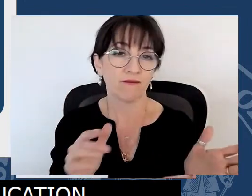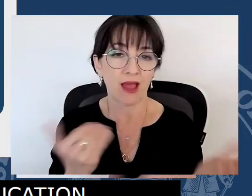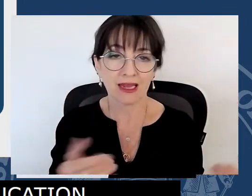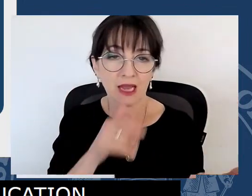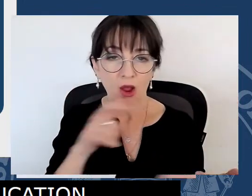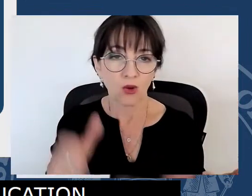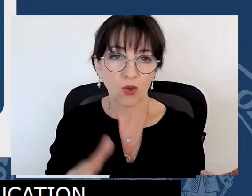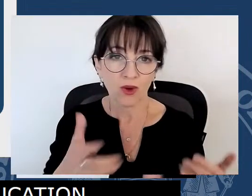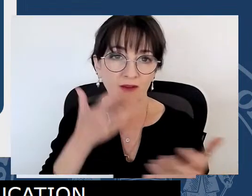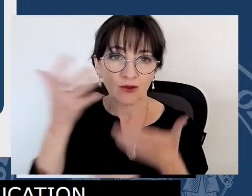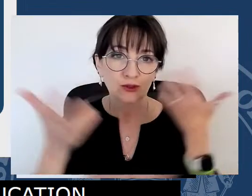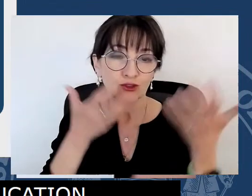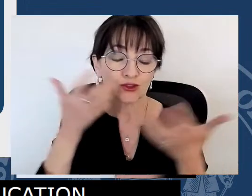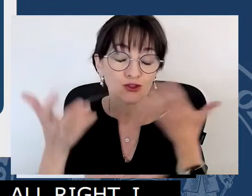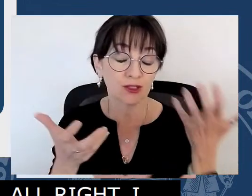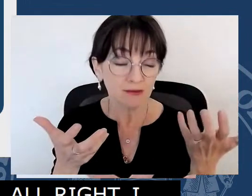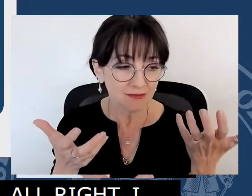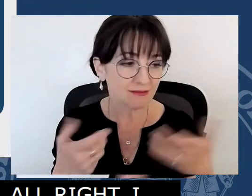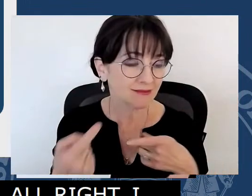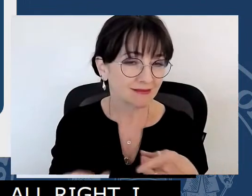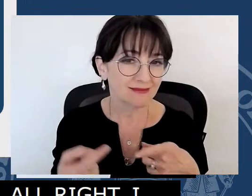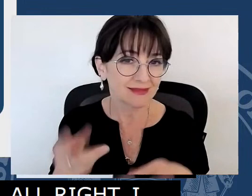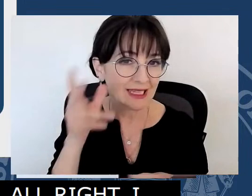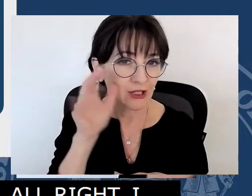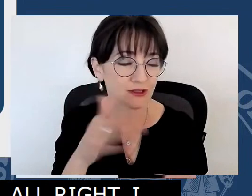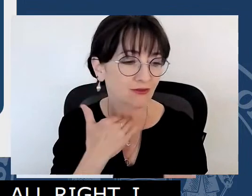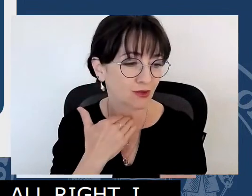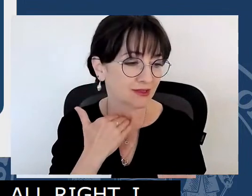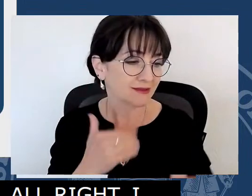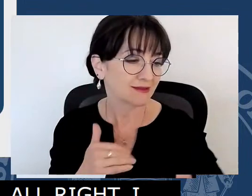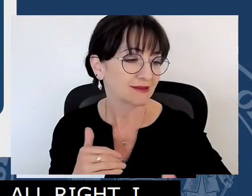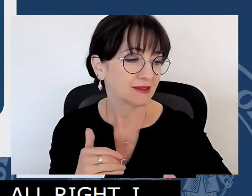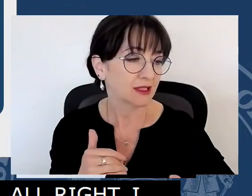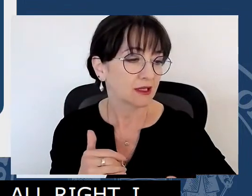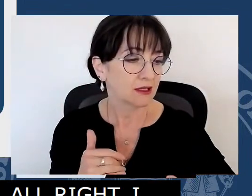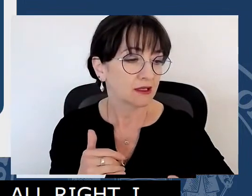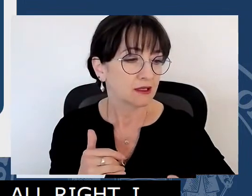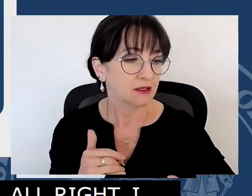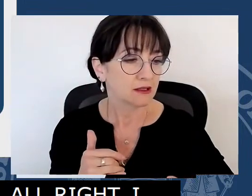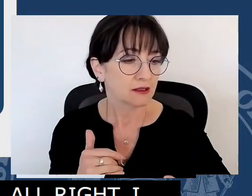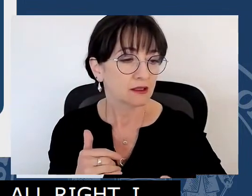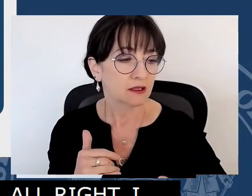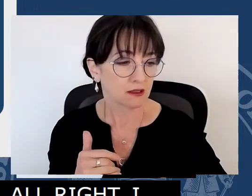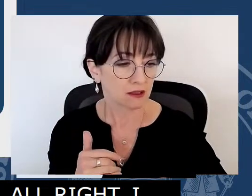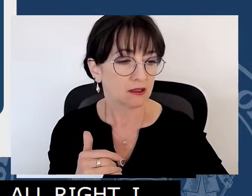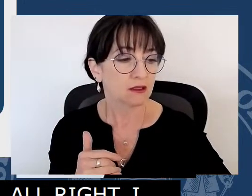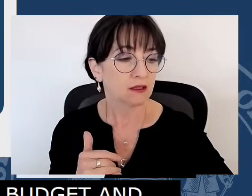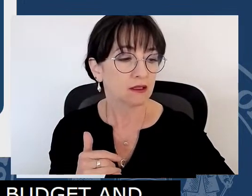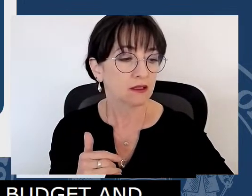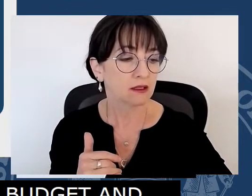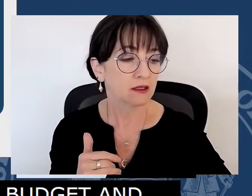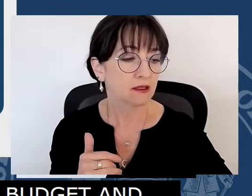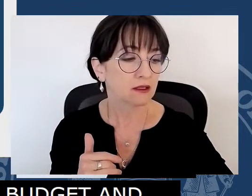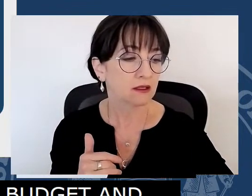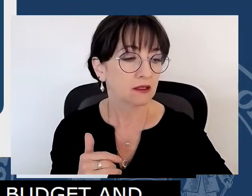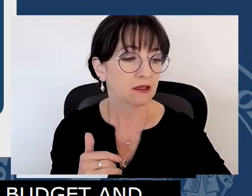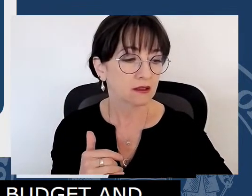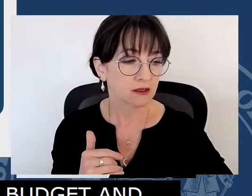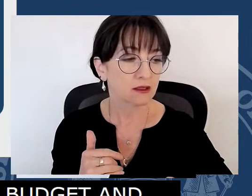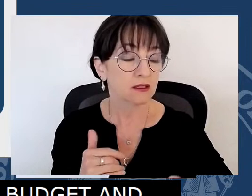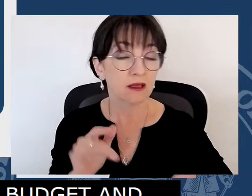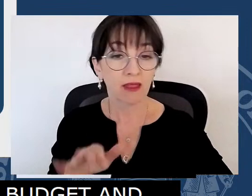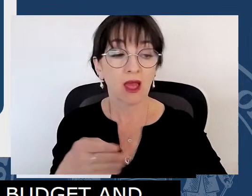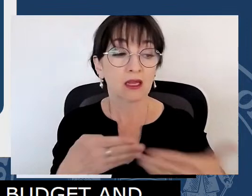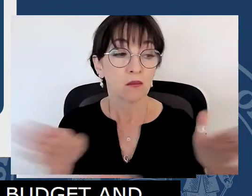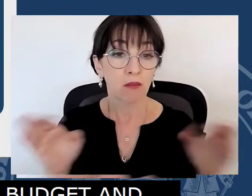So this current budget and subsequent budgets, public education was our number priority, is our number one